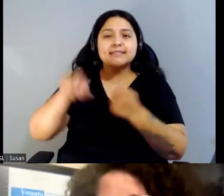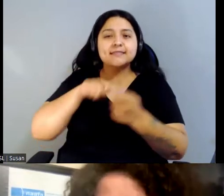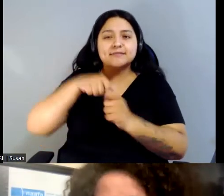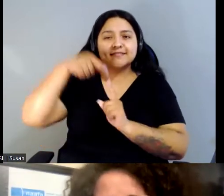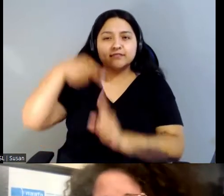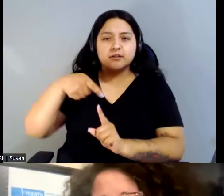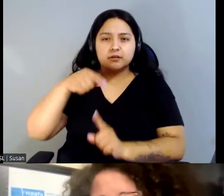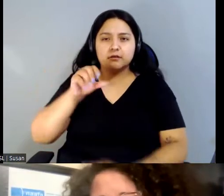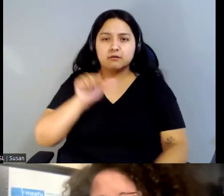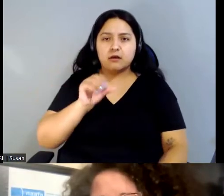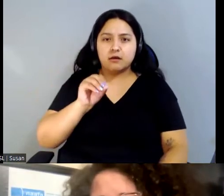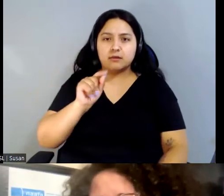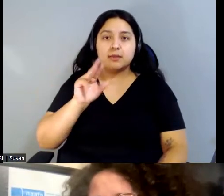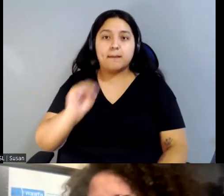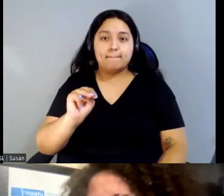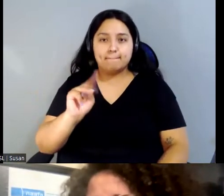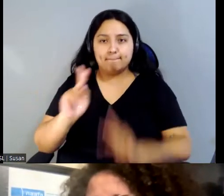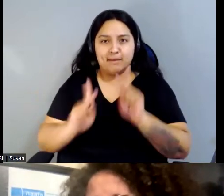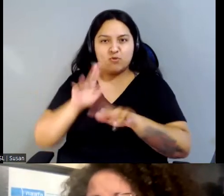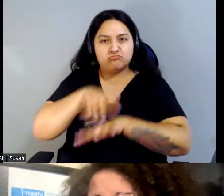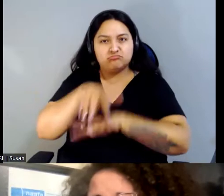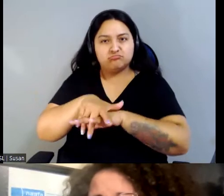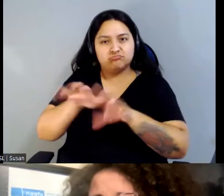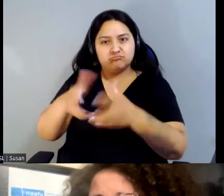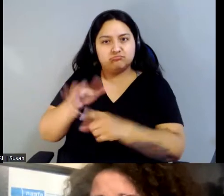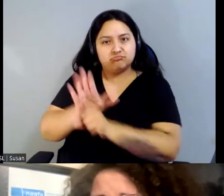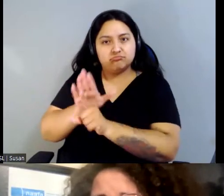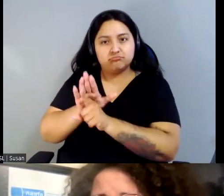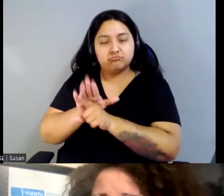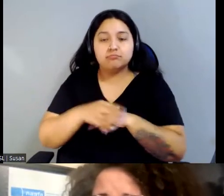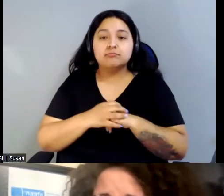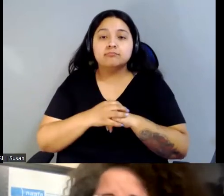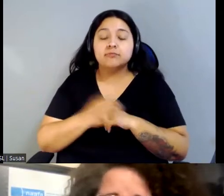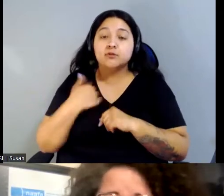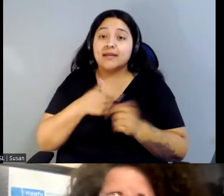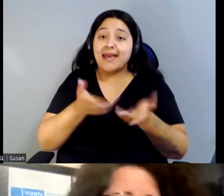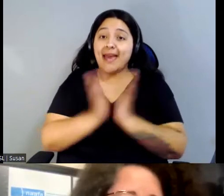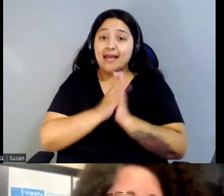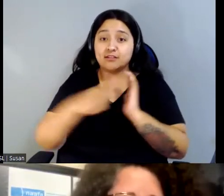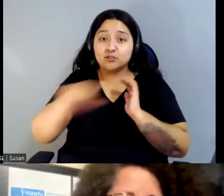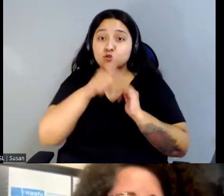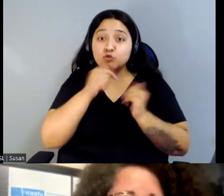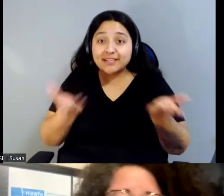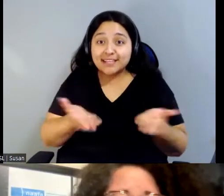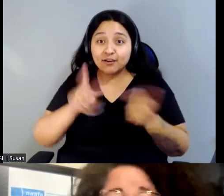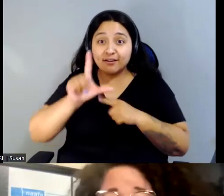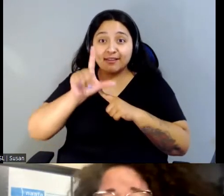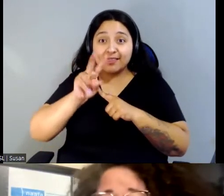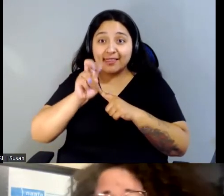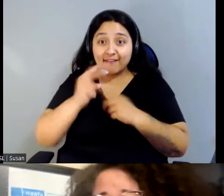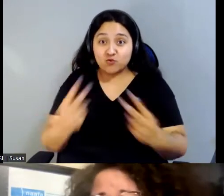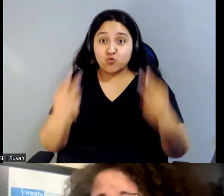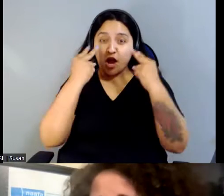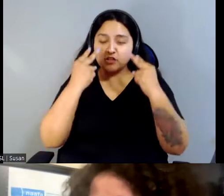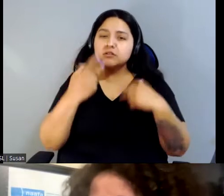O'odham people, and we're going to ask that you, those of you who are with us live today, share with each other in the chat where you are